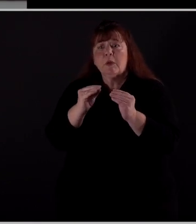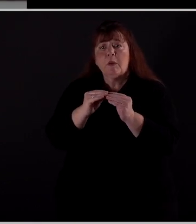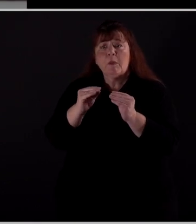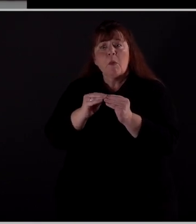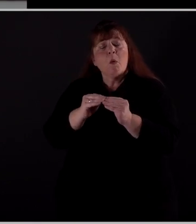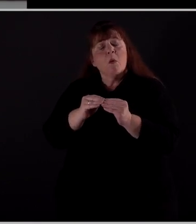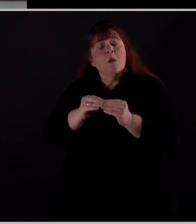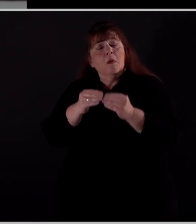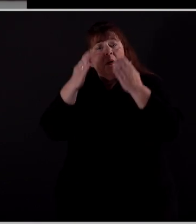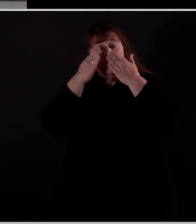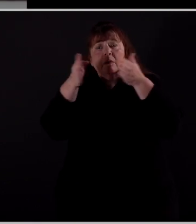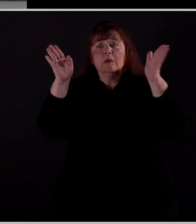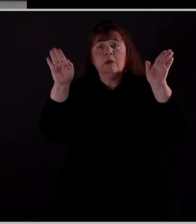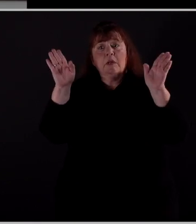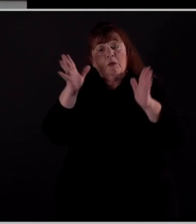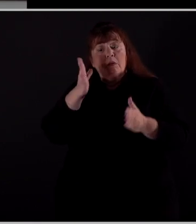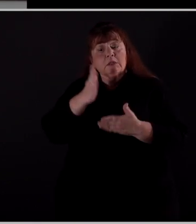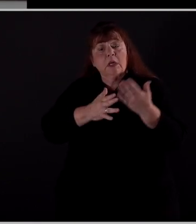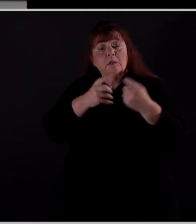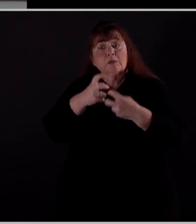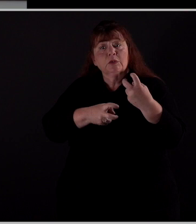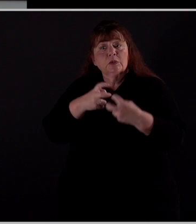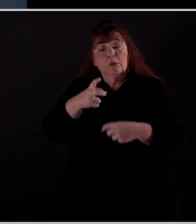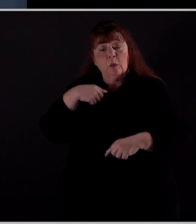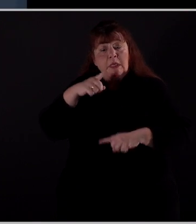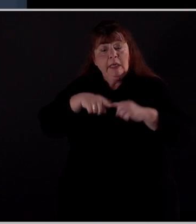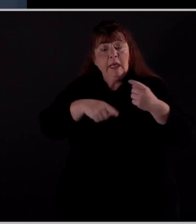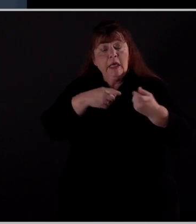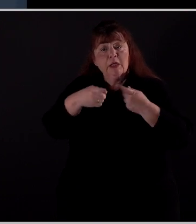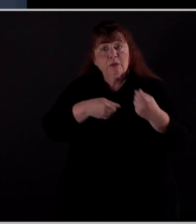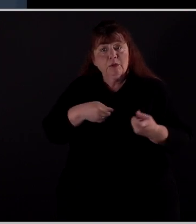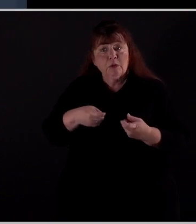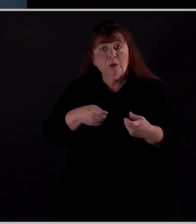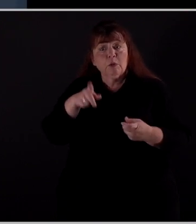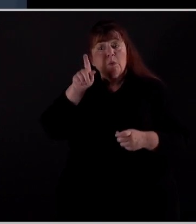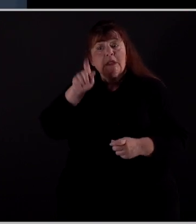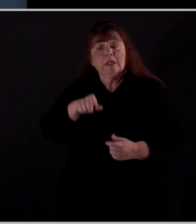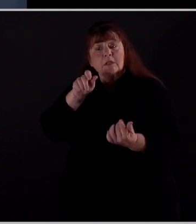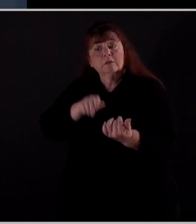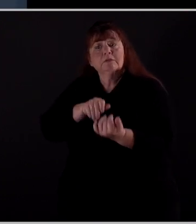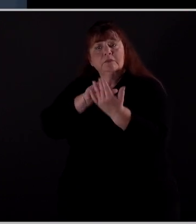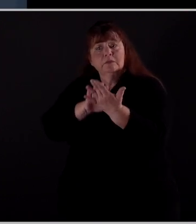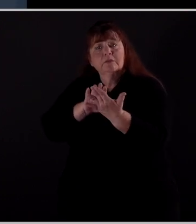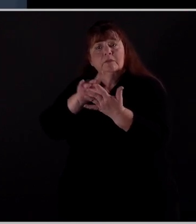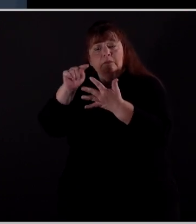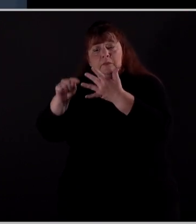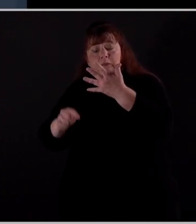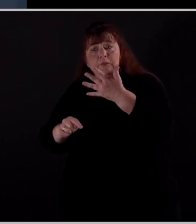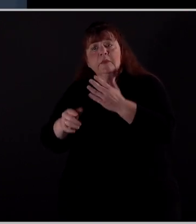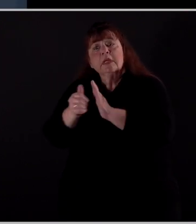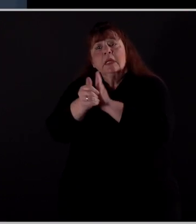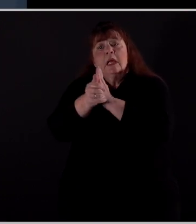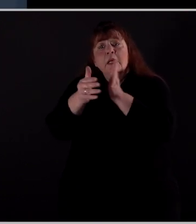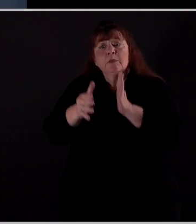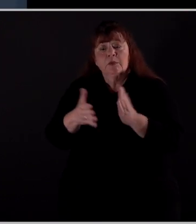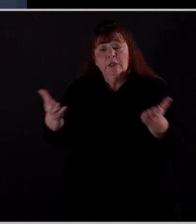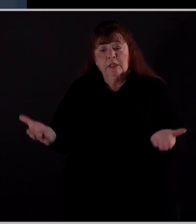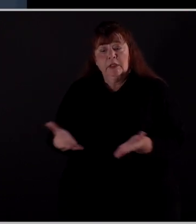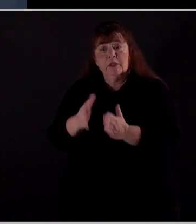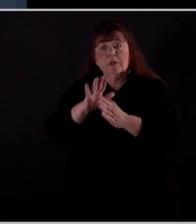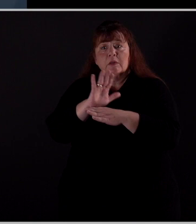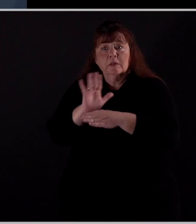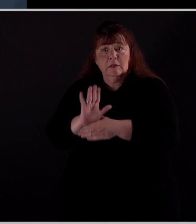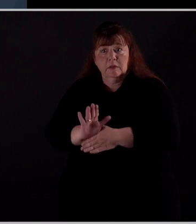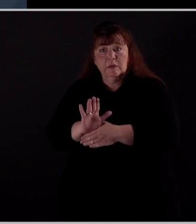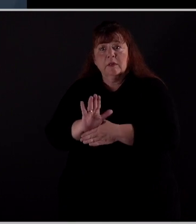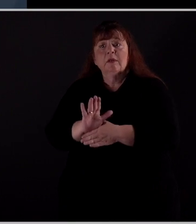that are beyond our control that we need to take steps to address. The experts featured in this video have outlined a number of steps individuals can